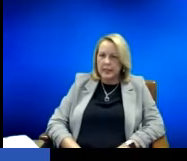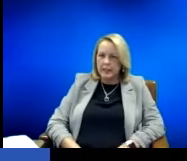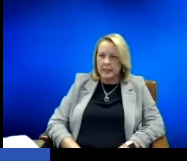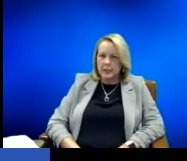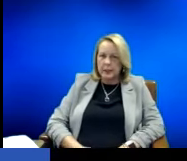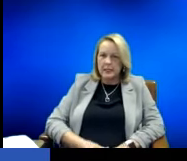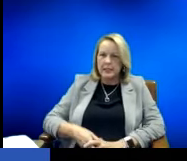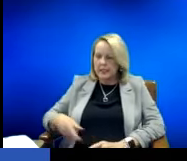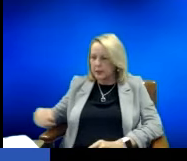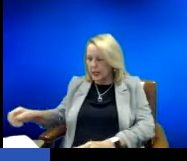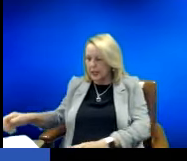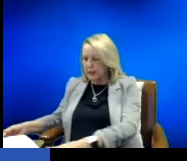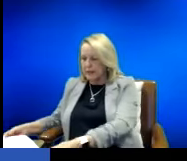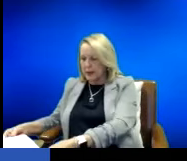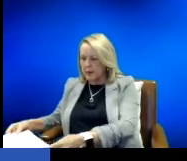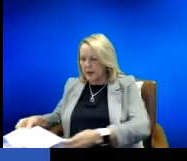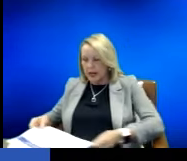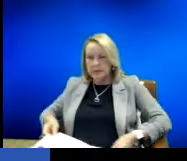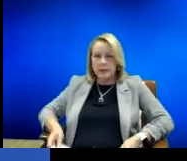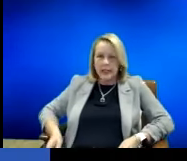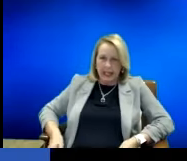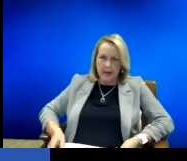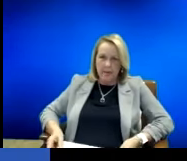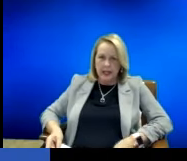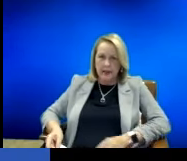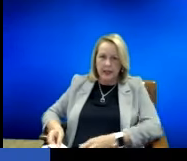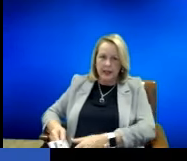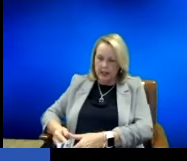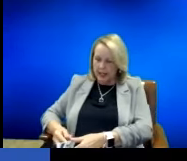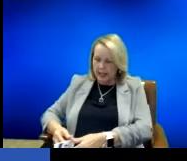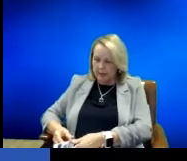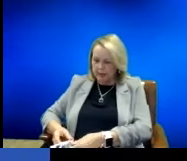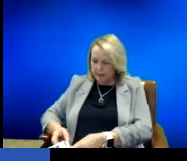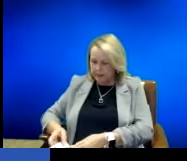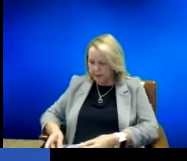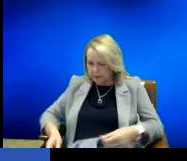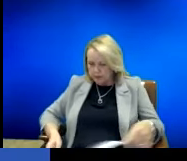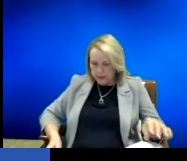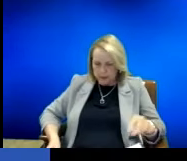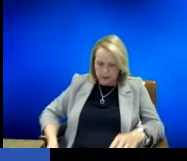like medical expenses directly from your ABLE account by going online.